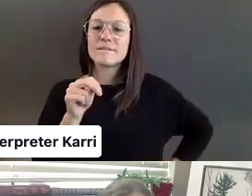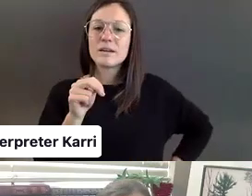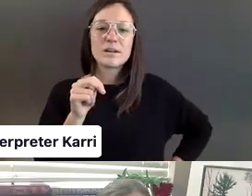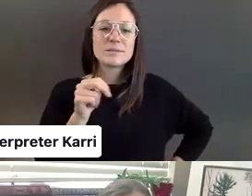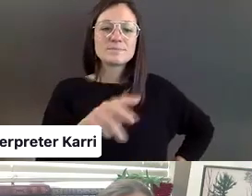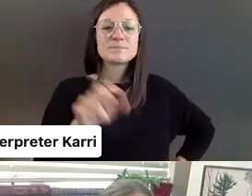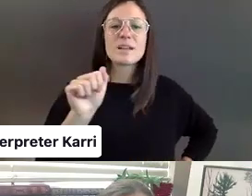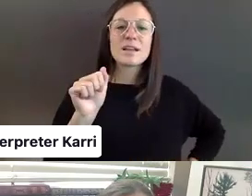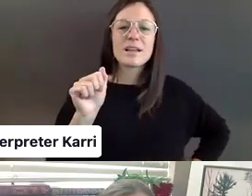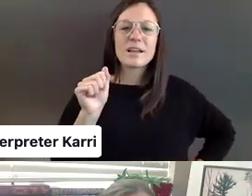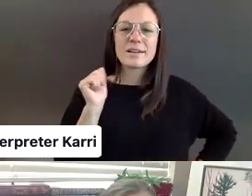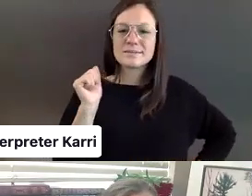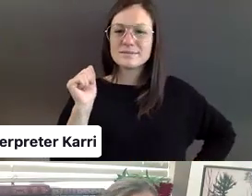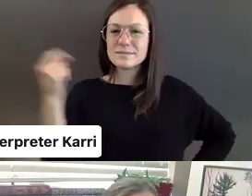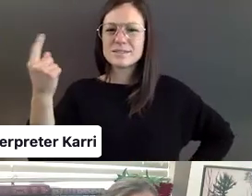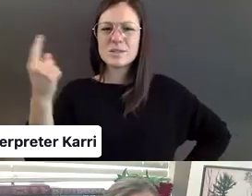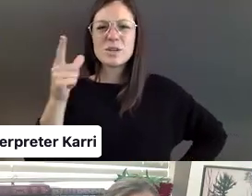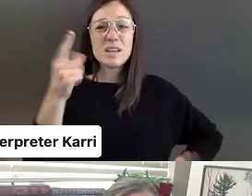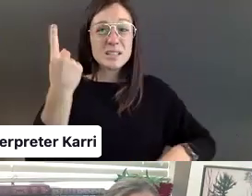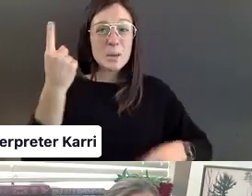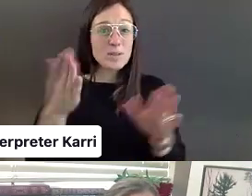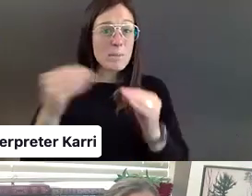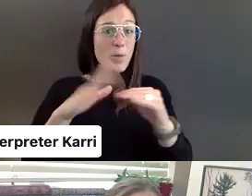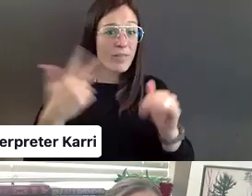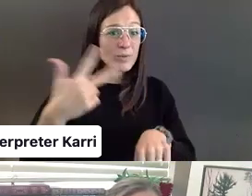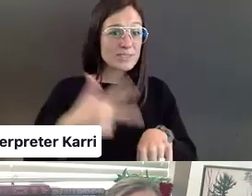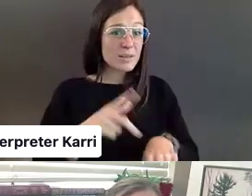Yeah, the max I didn't is 3. Has actually anyone die. died more than 3?